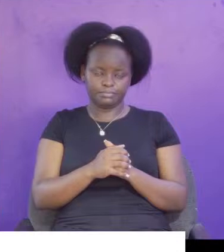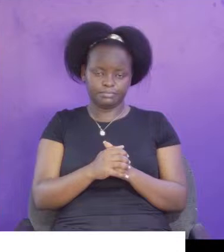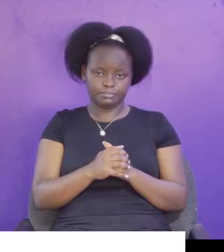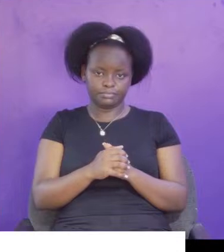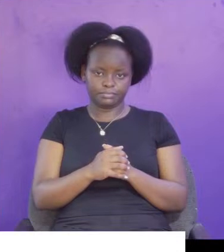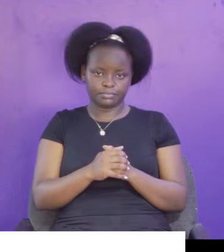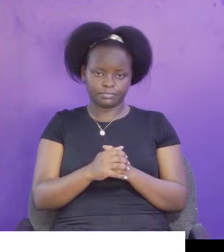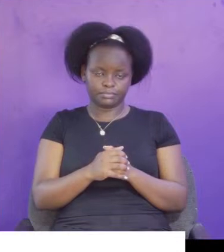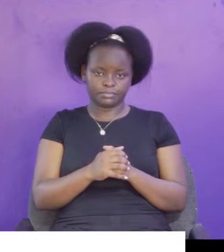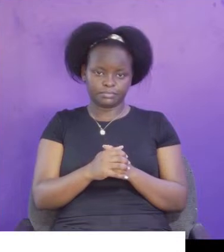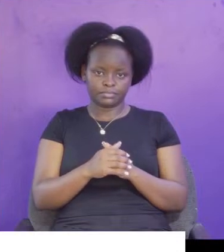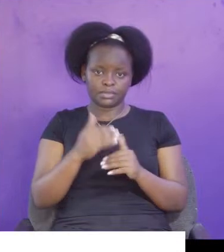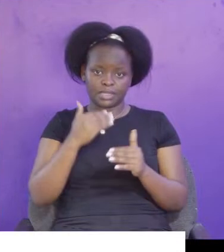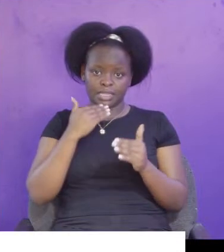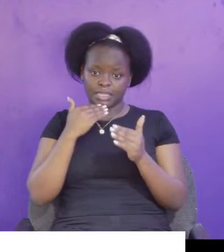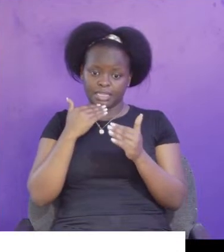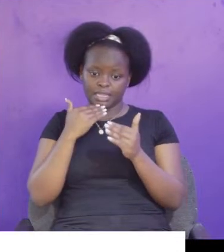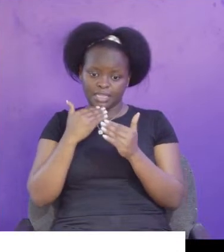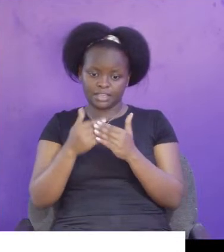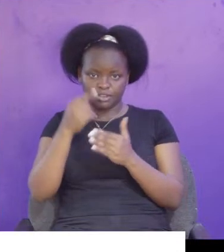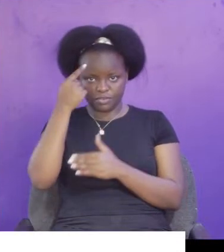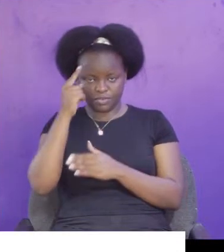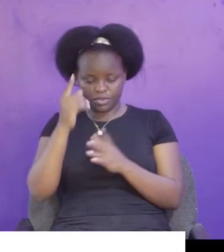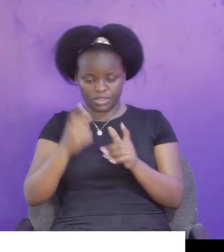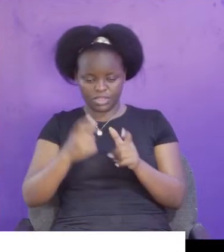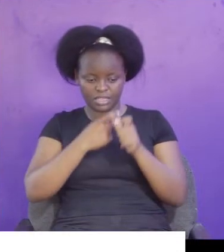Thank you for the gift of life.